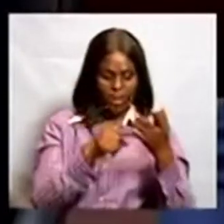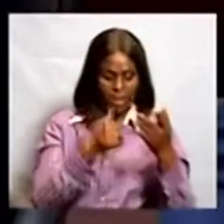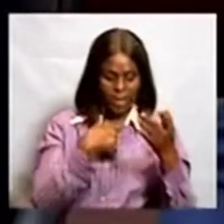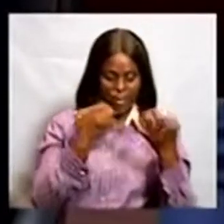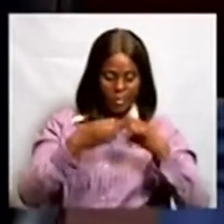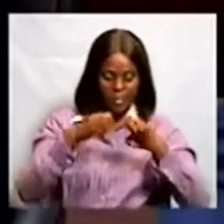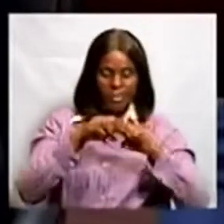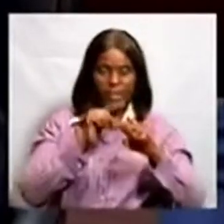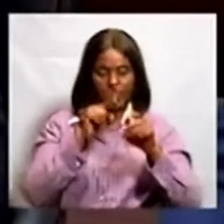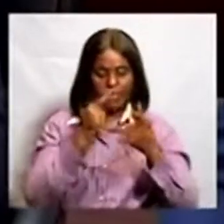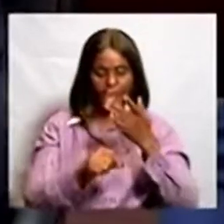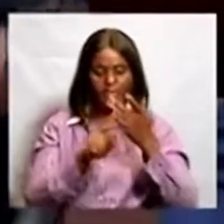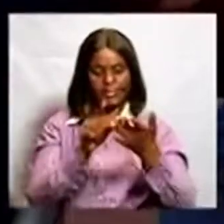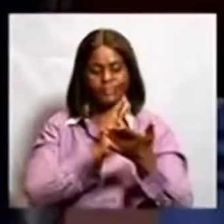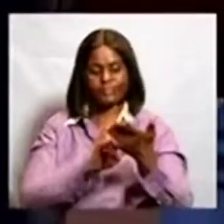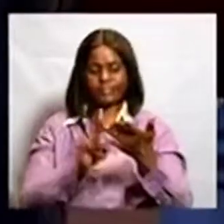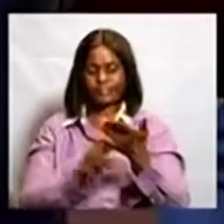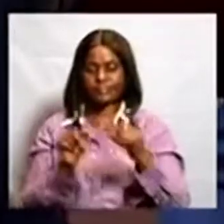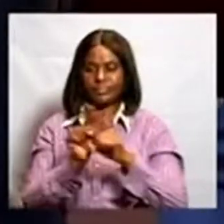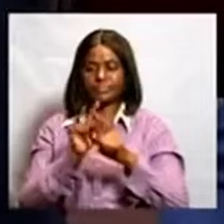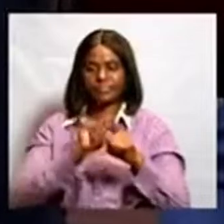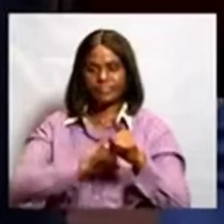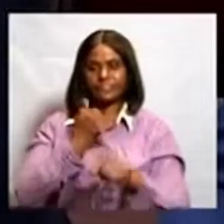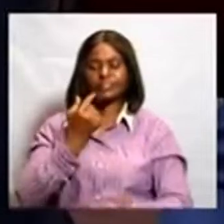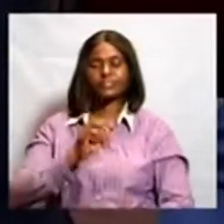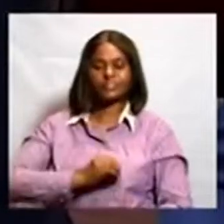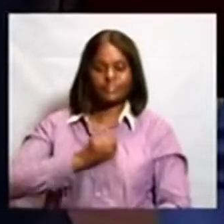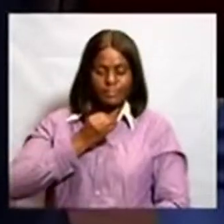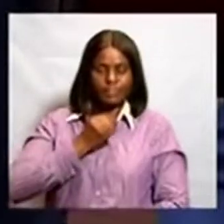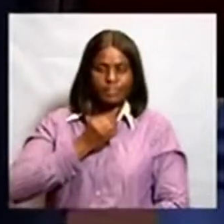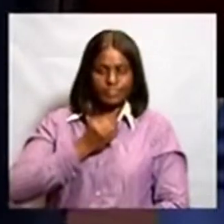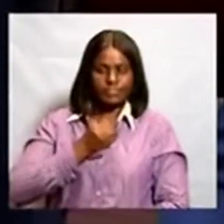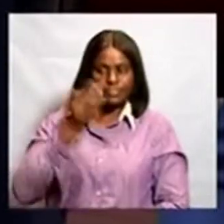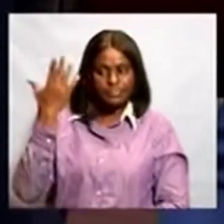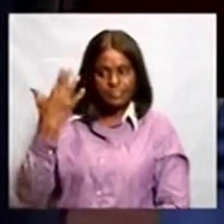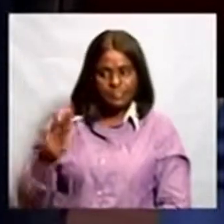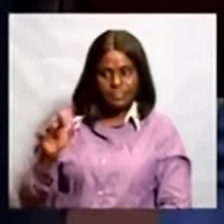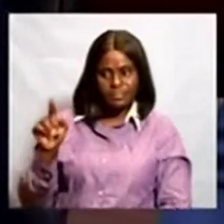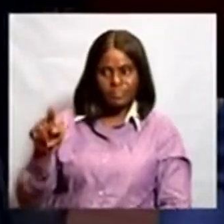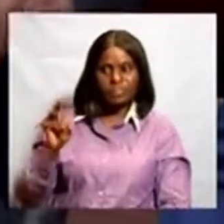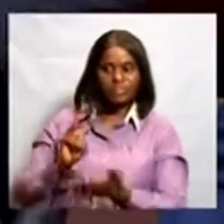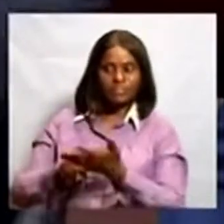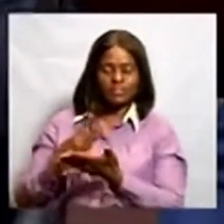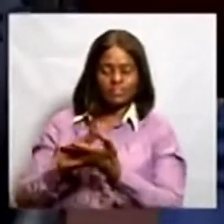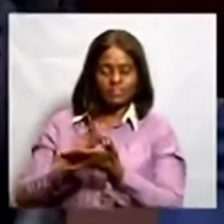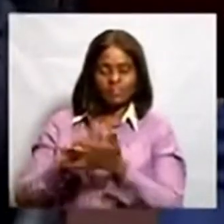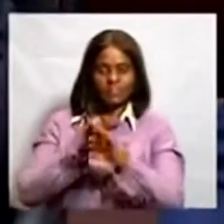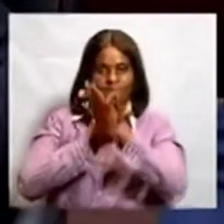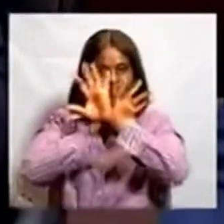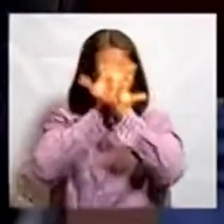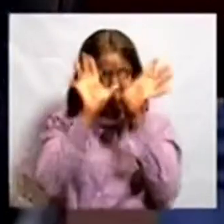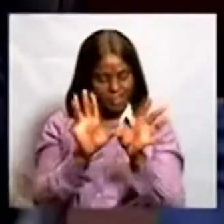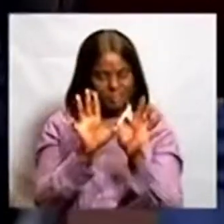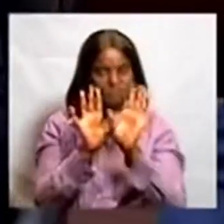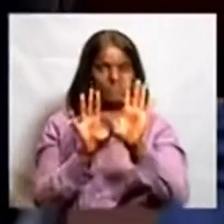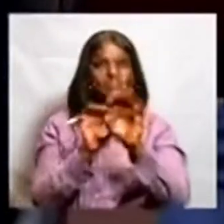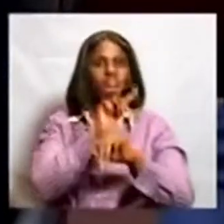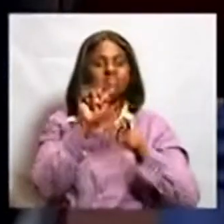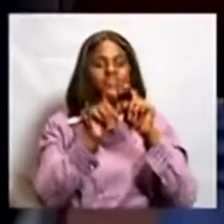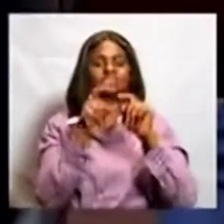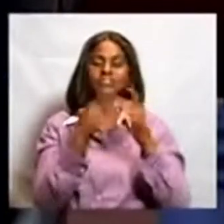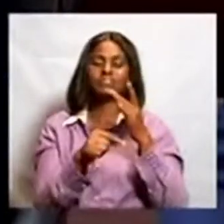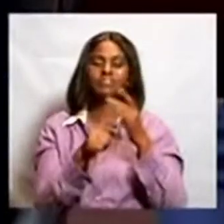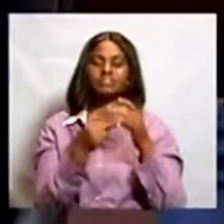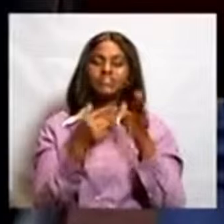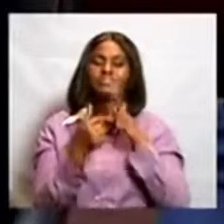the provision that was read, our own permanent witness clarified in this meeting. What's your question now? My